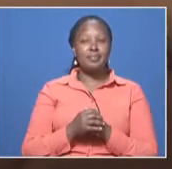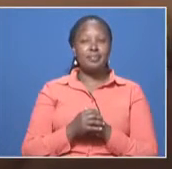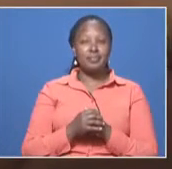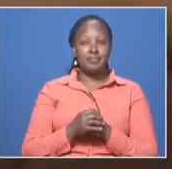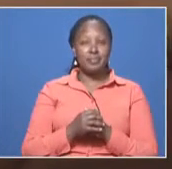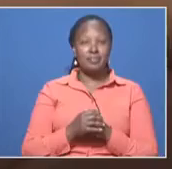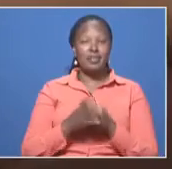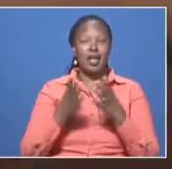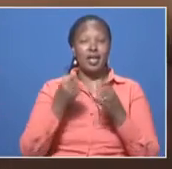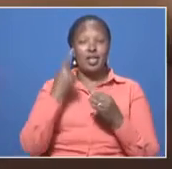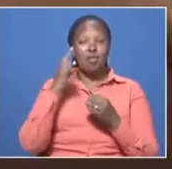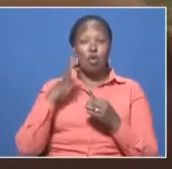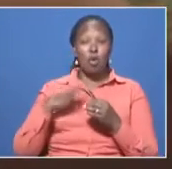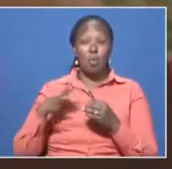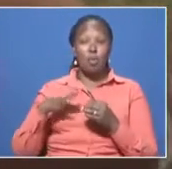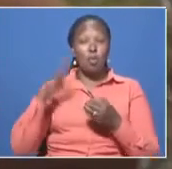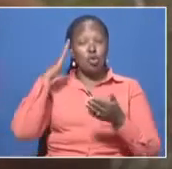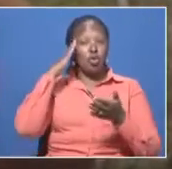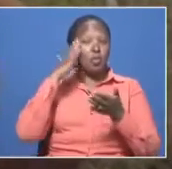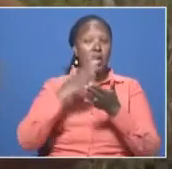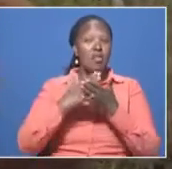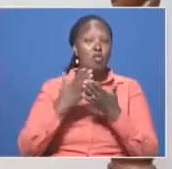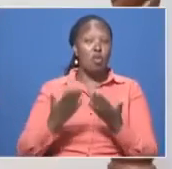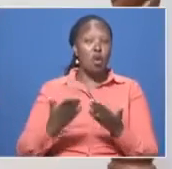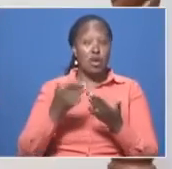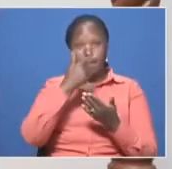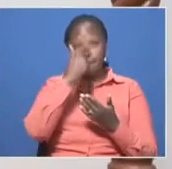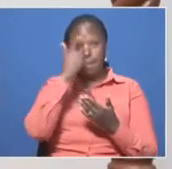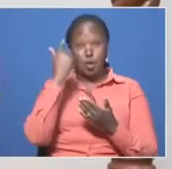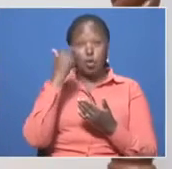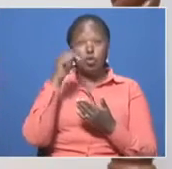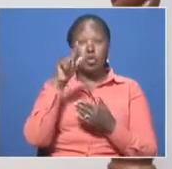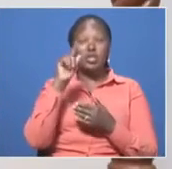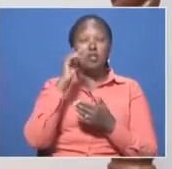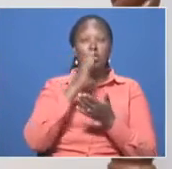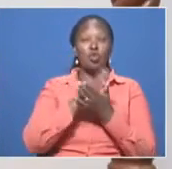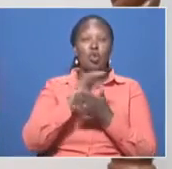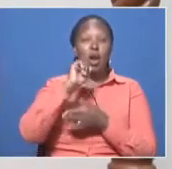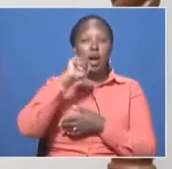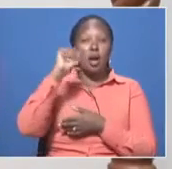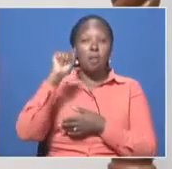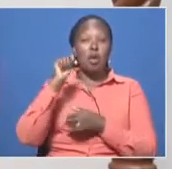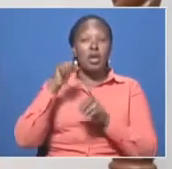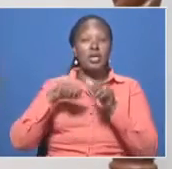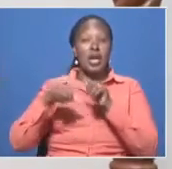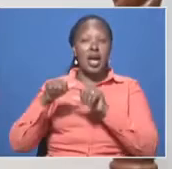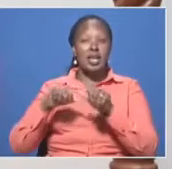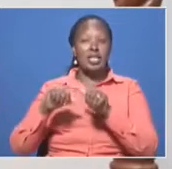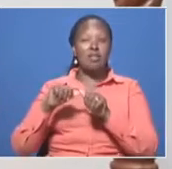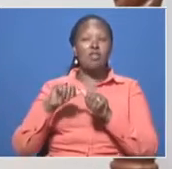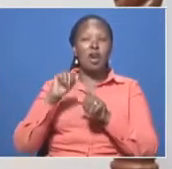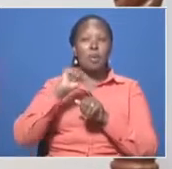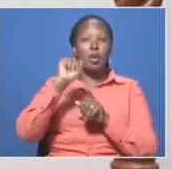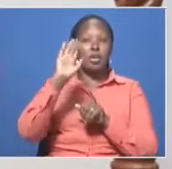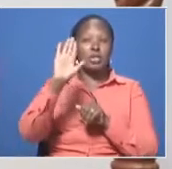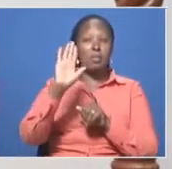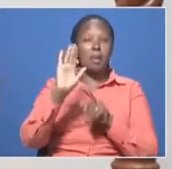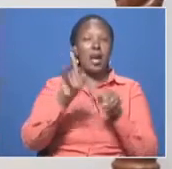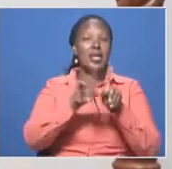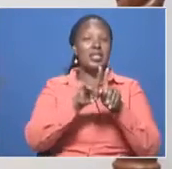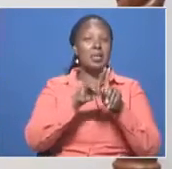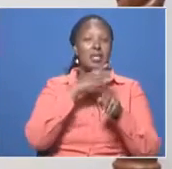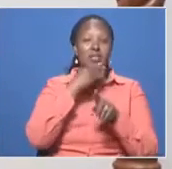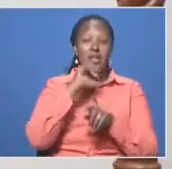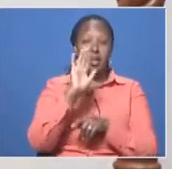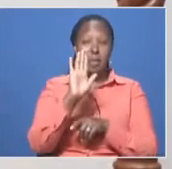It's easy for people to believe, because you're also politically active, that your politics is the same as your